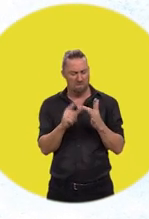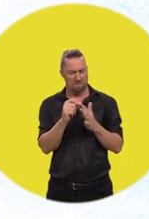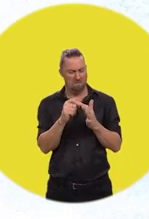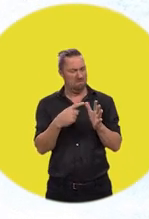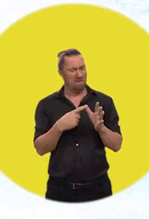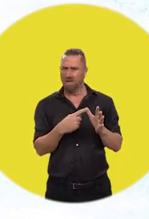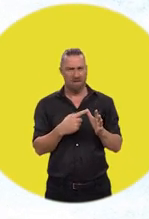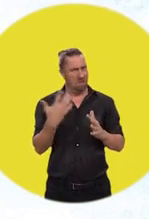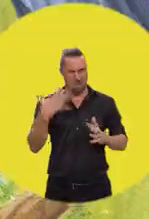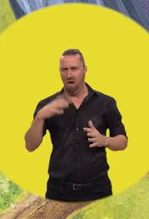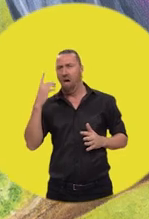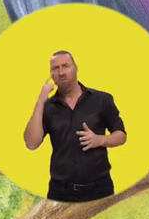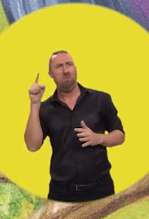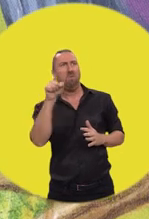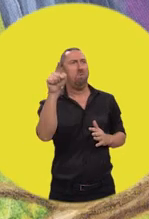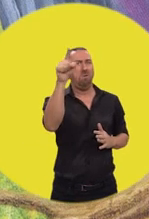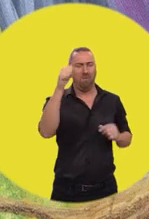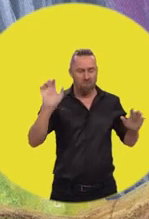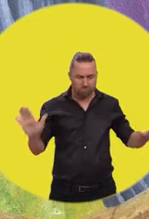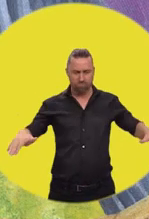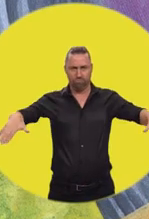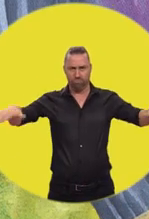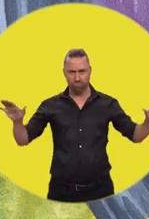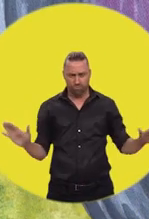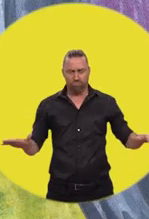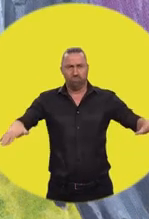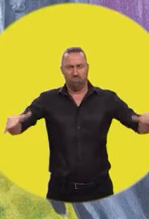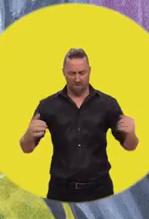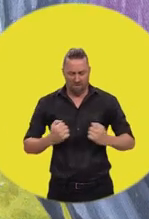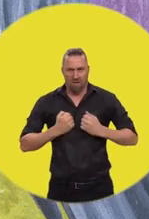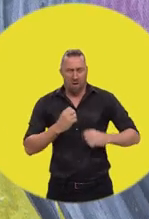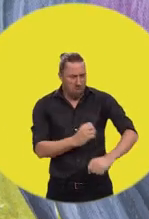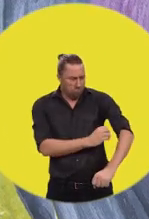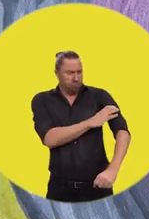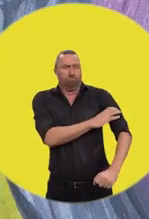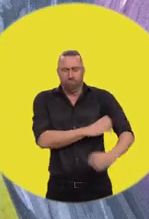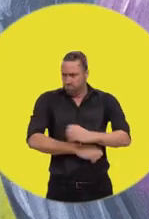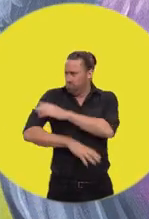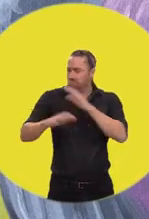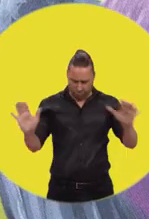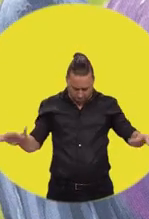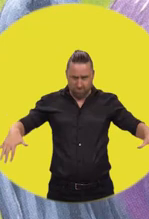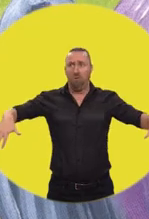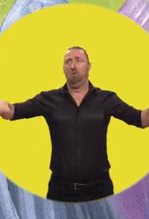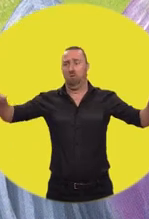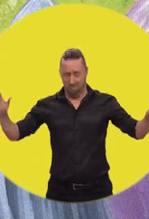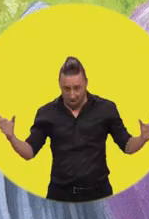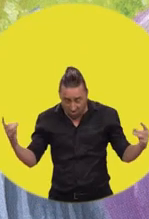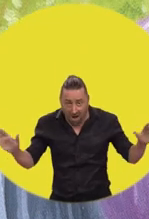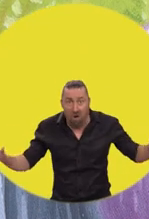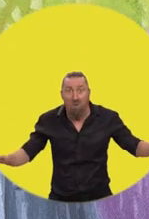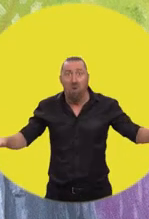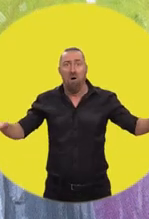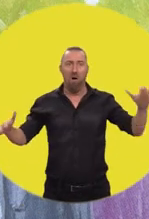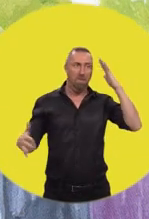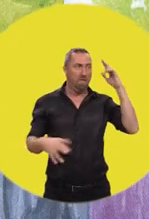and strong. But every time she tried to take off, Percy and Peg cooed, "Oh no, no, no,